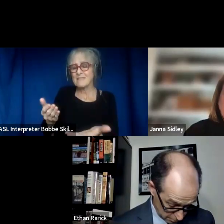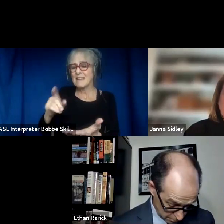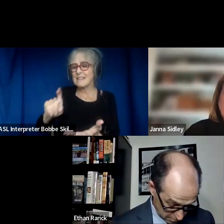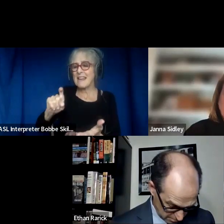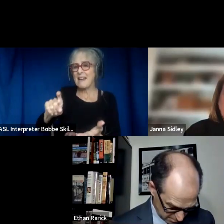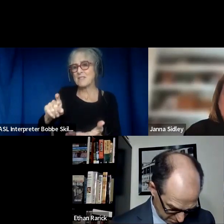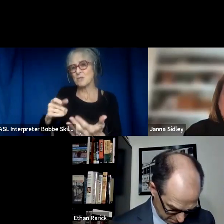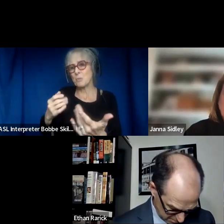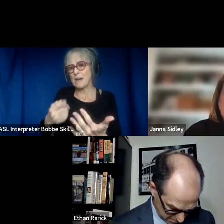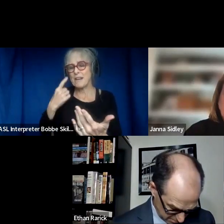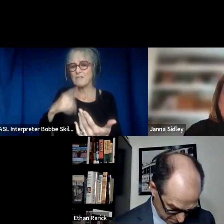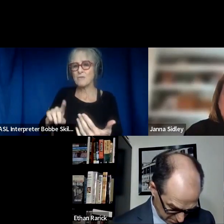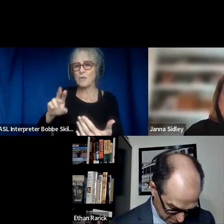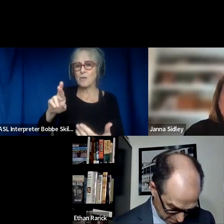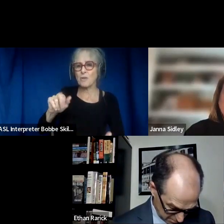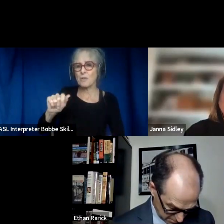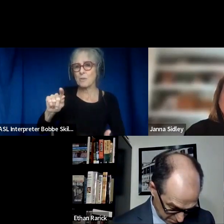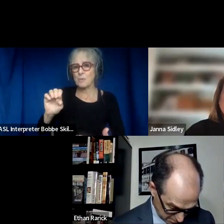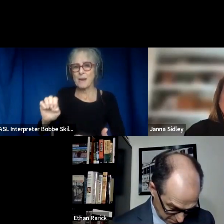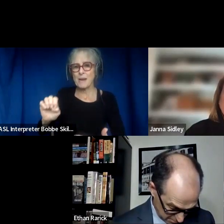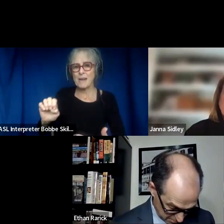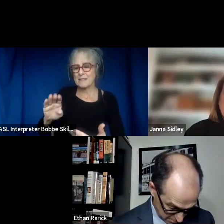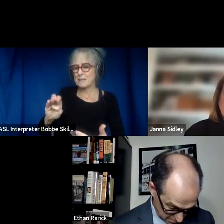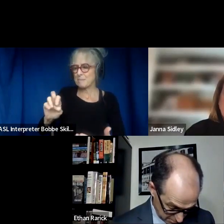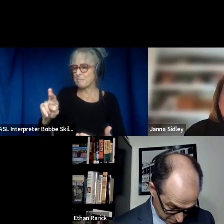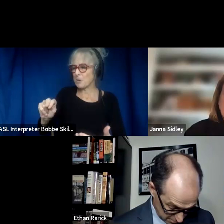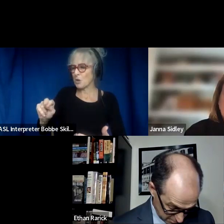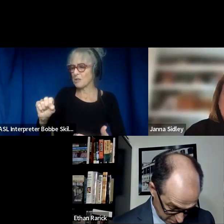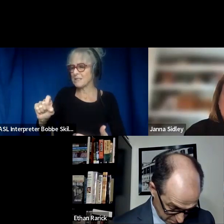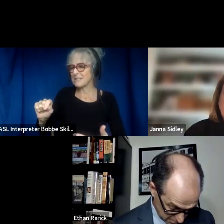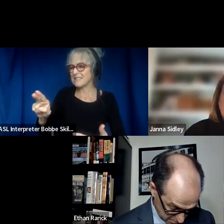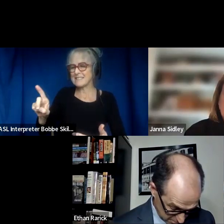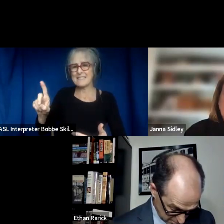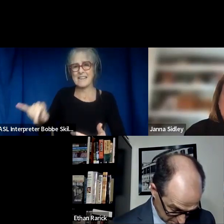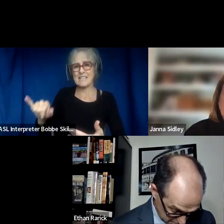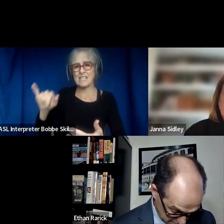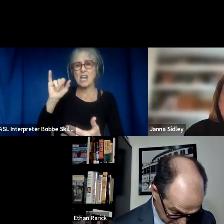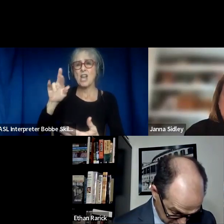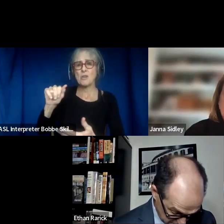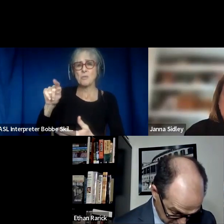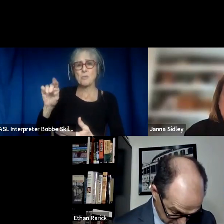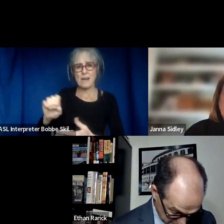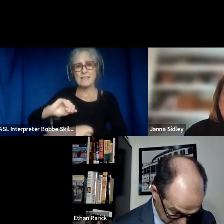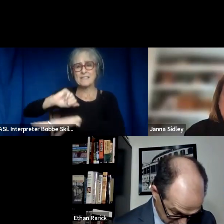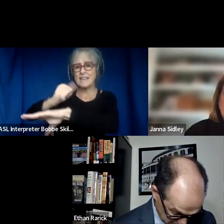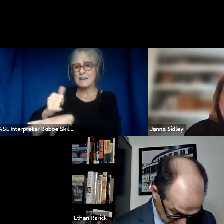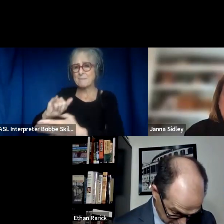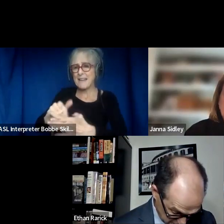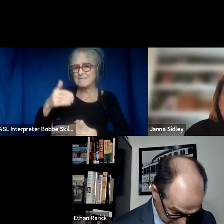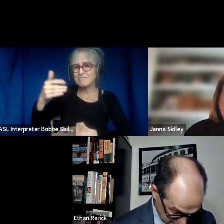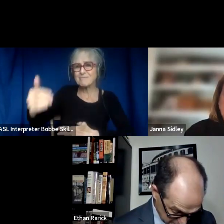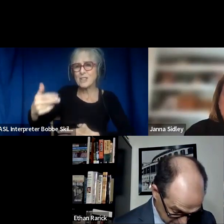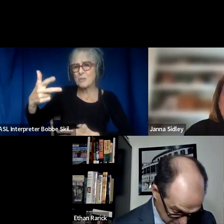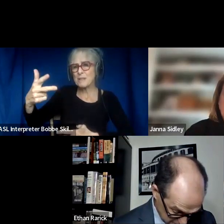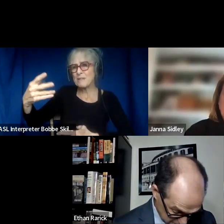rate implementation of those funds for the next 3 or 4 years. That's just not